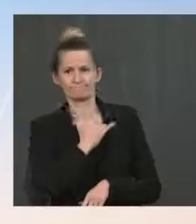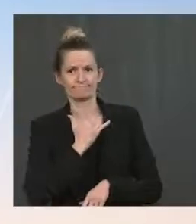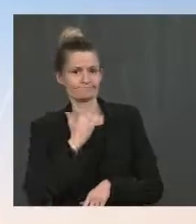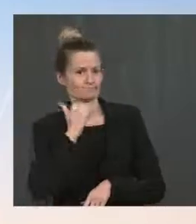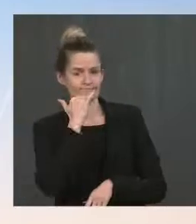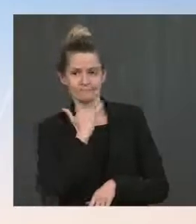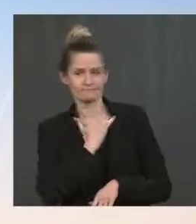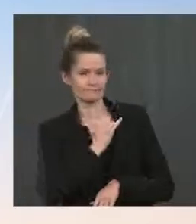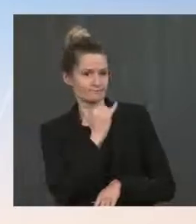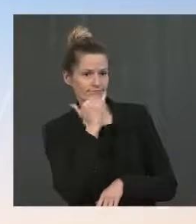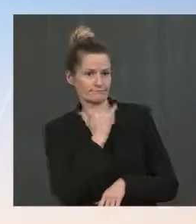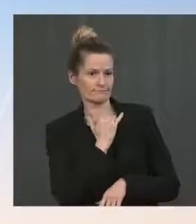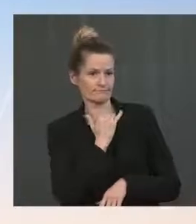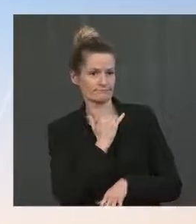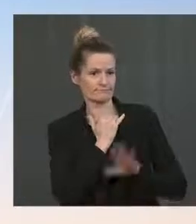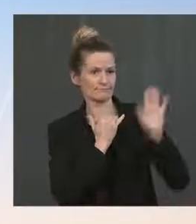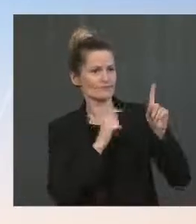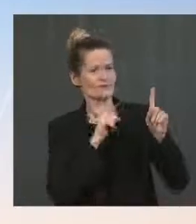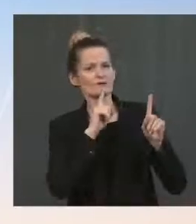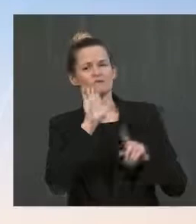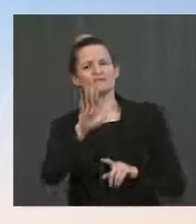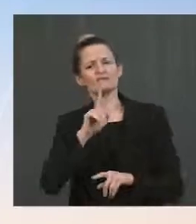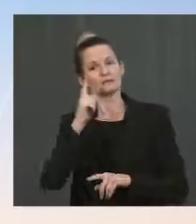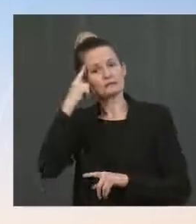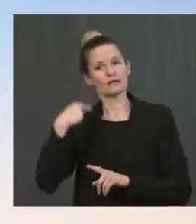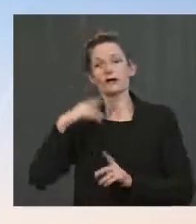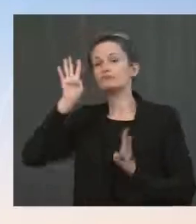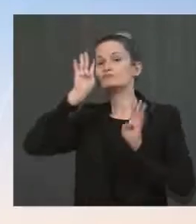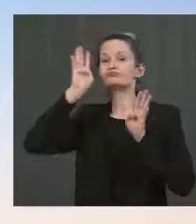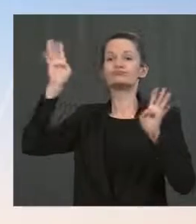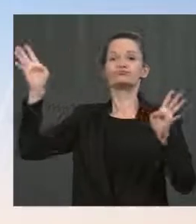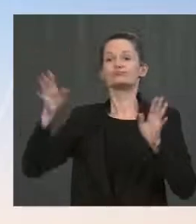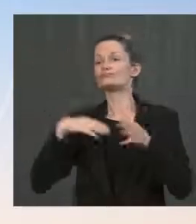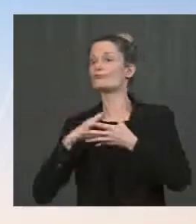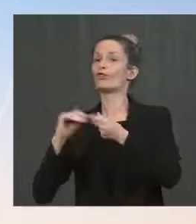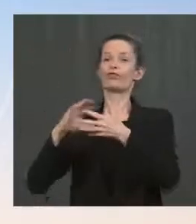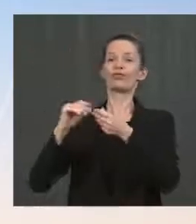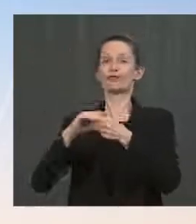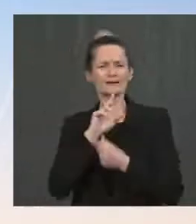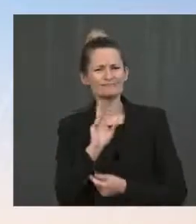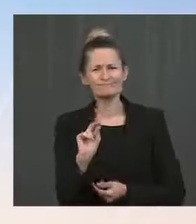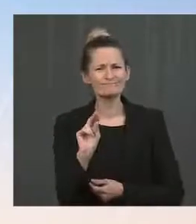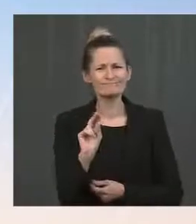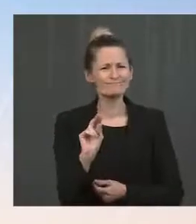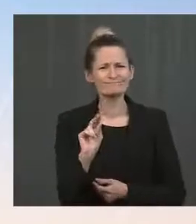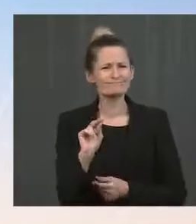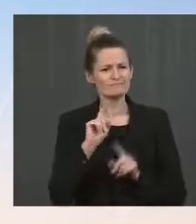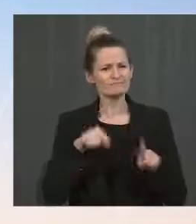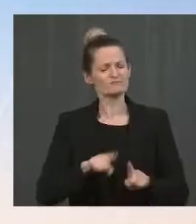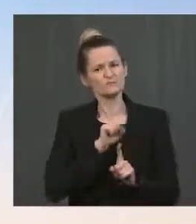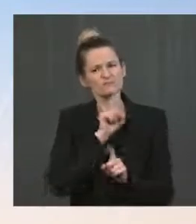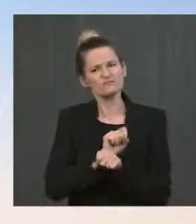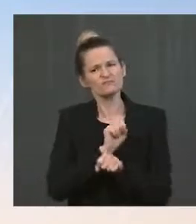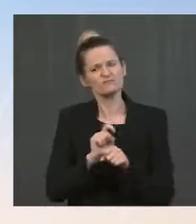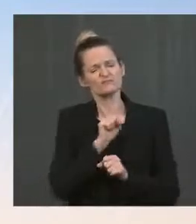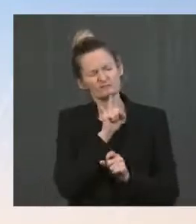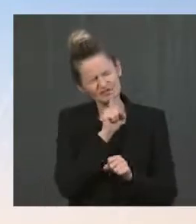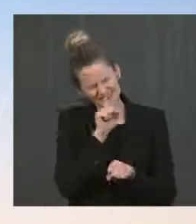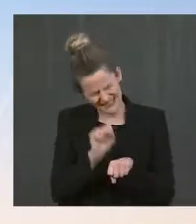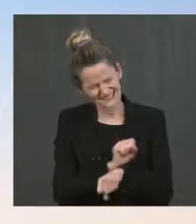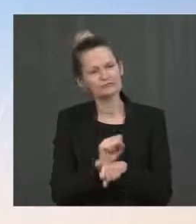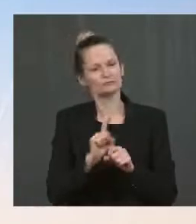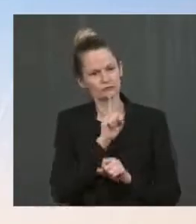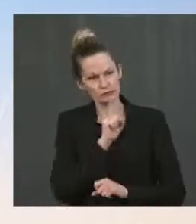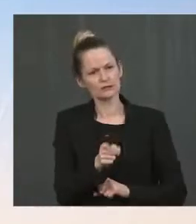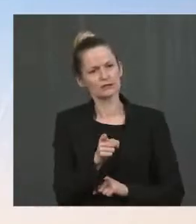it's not something we're dreaming up here. The profits are real. The fact that producers are not making a profit, I mean, I remember talking